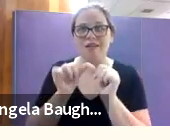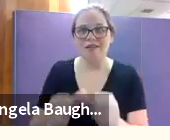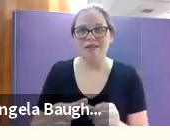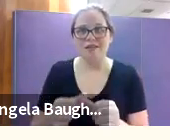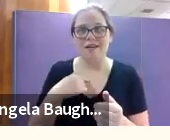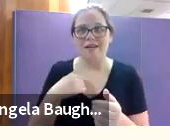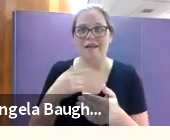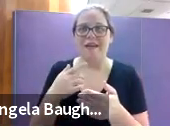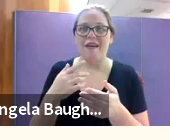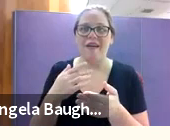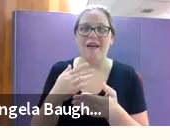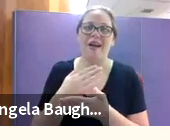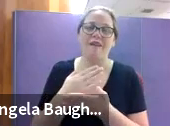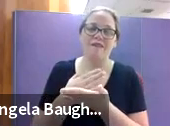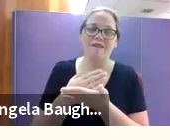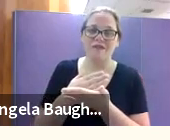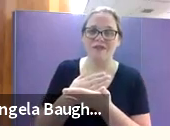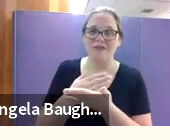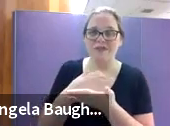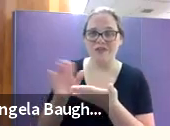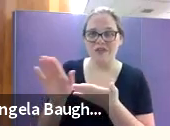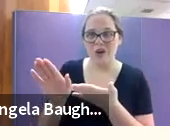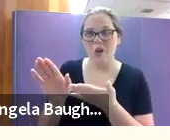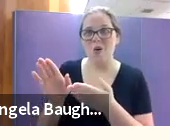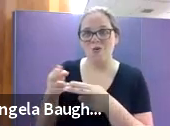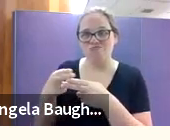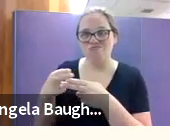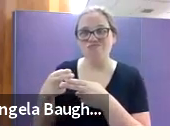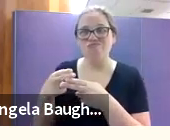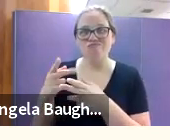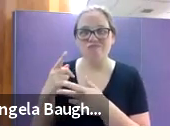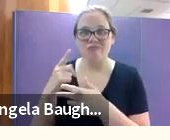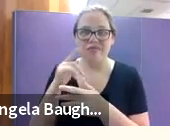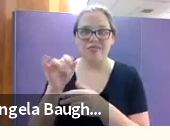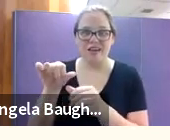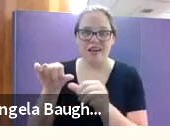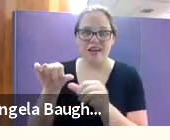furlough a few people myself in that area.